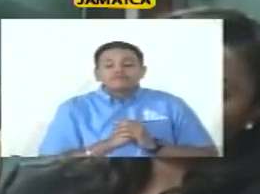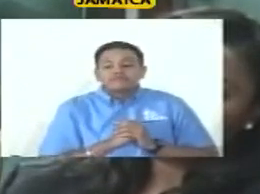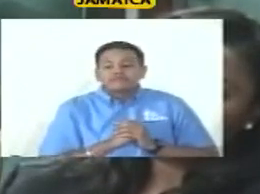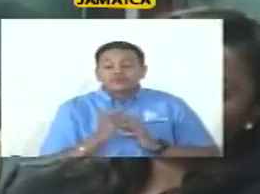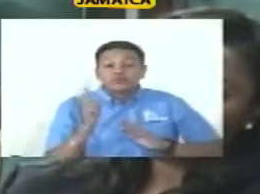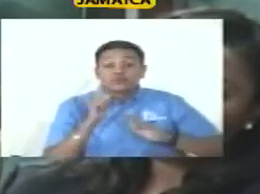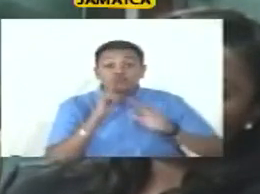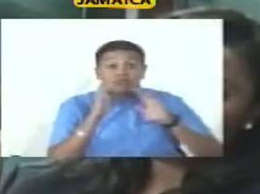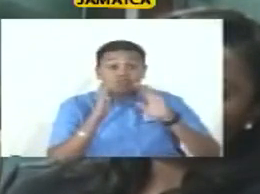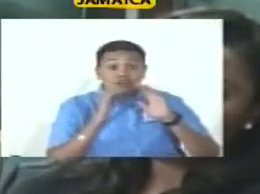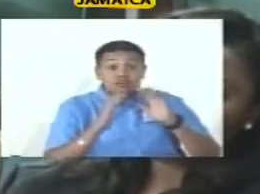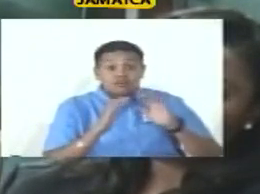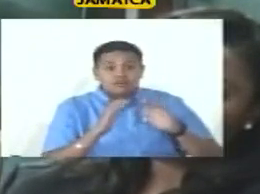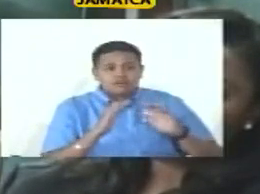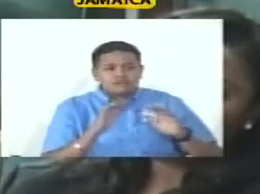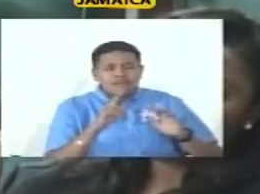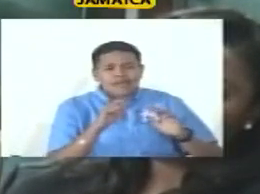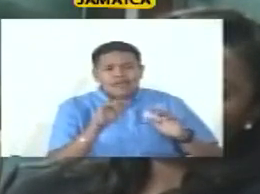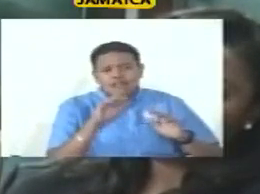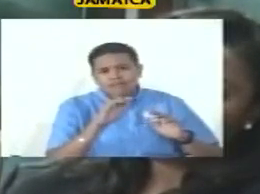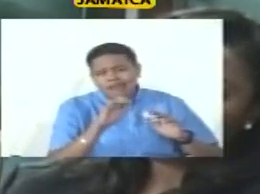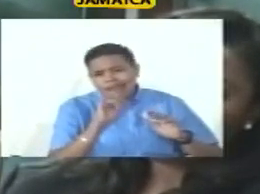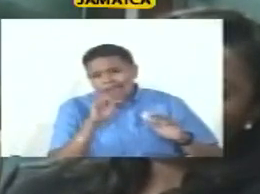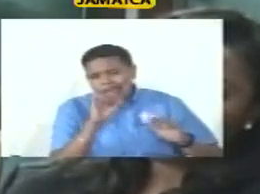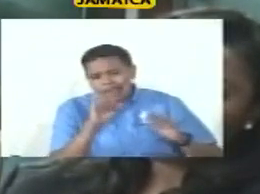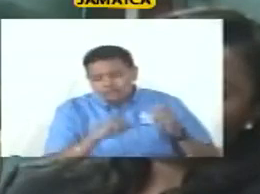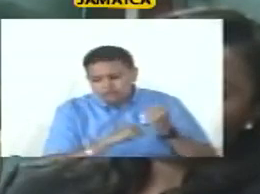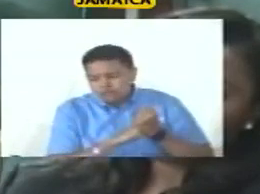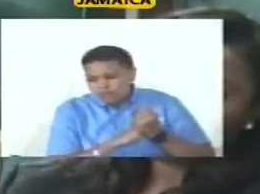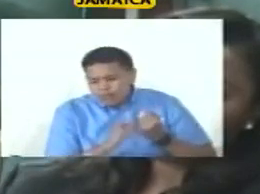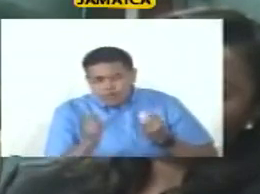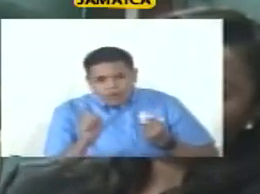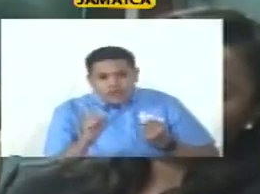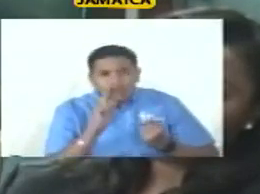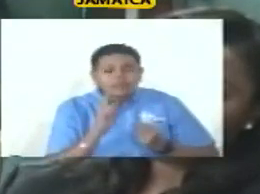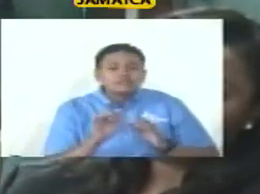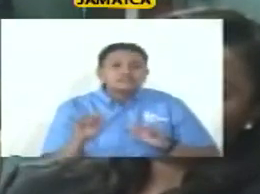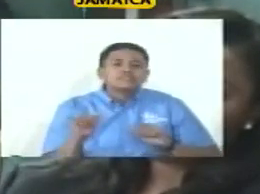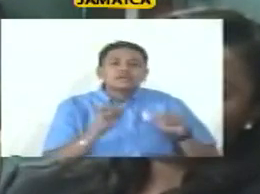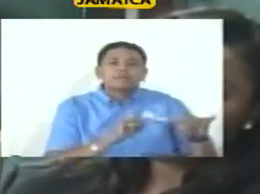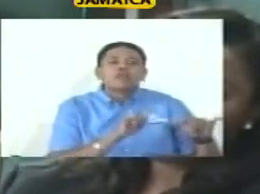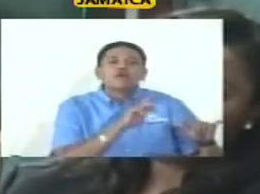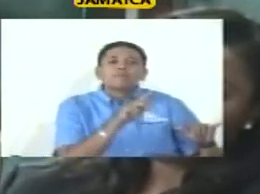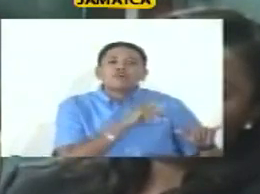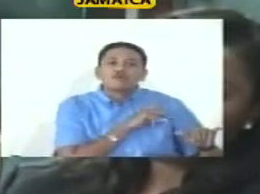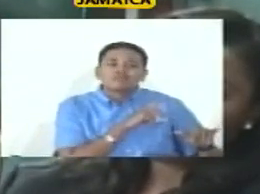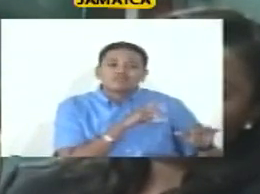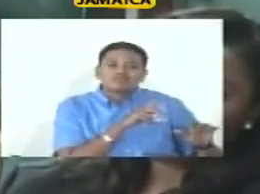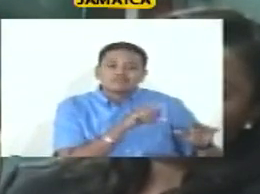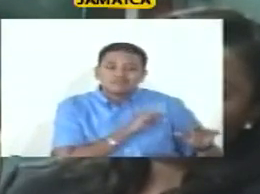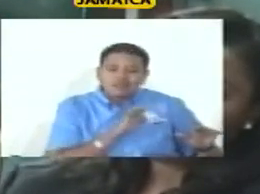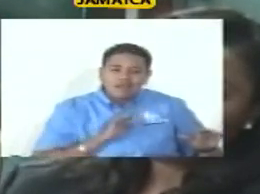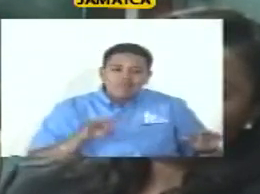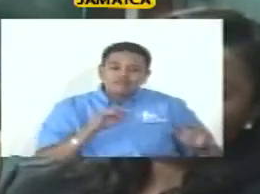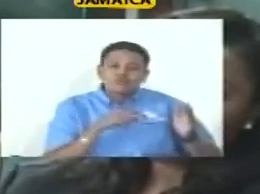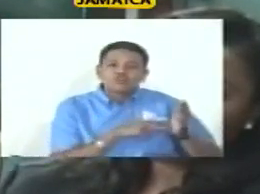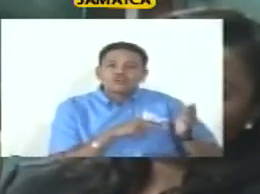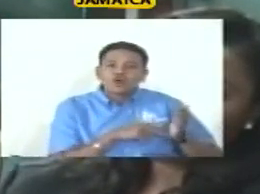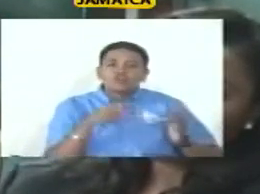community aids would fall, and similar personnel. So the nurse, the porter,